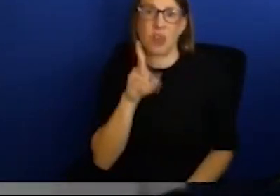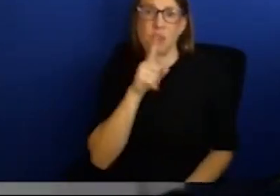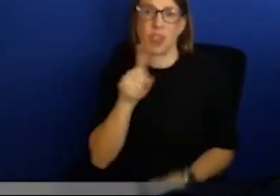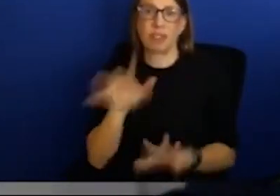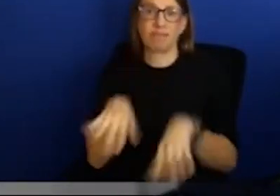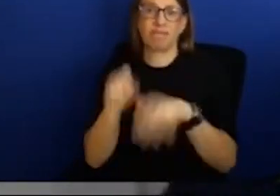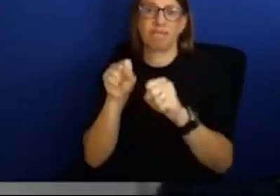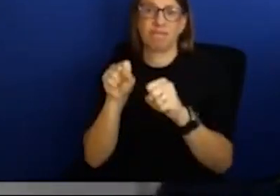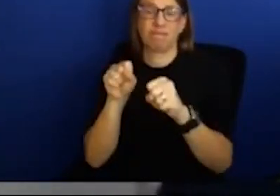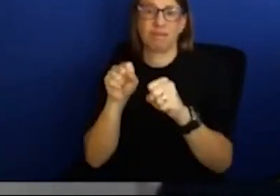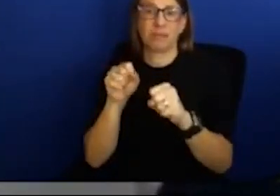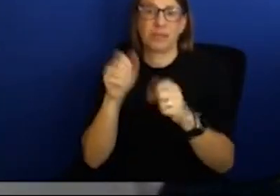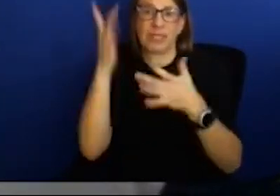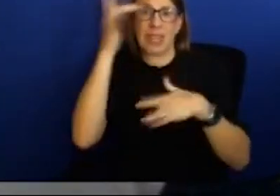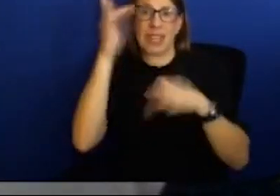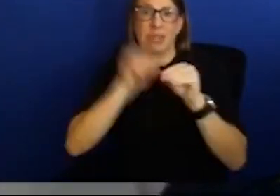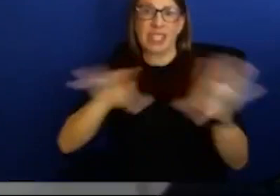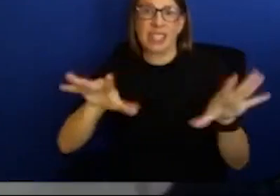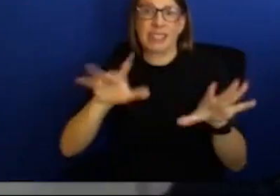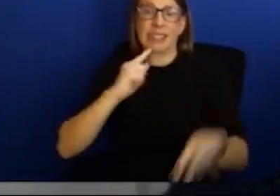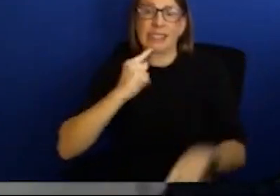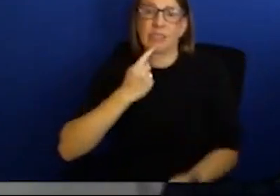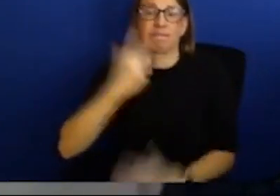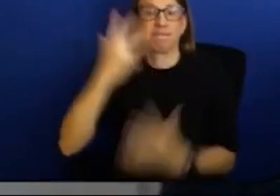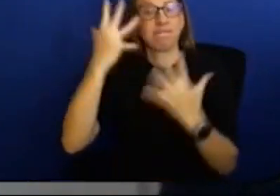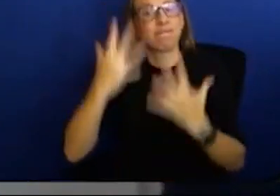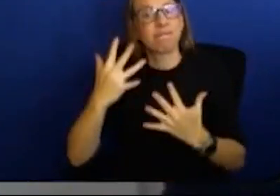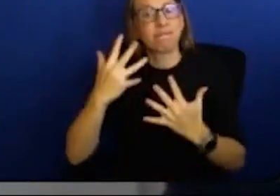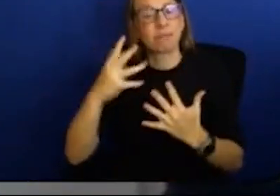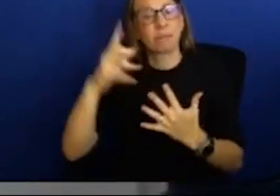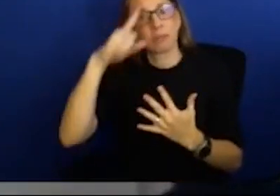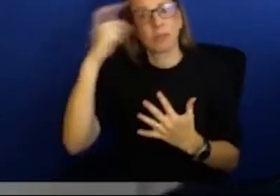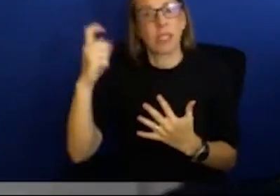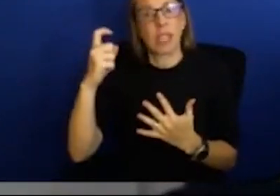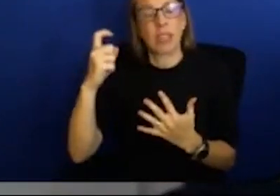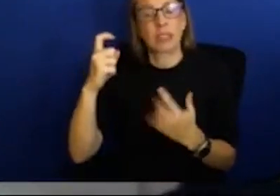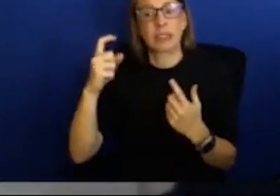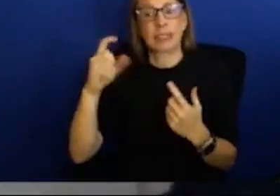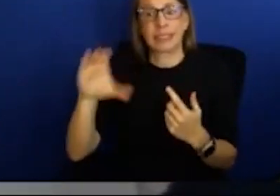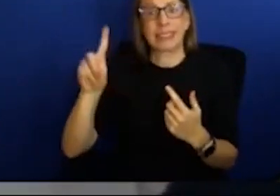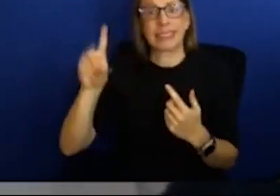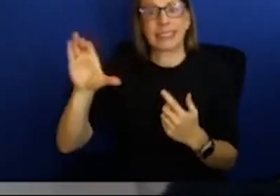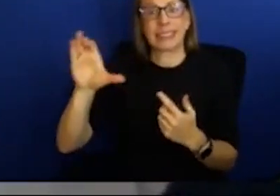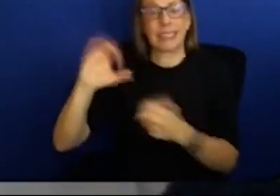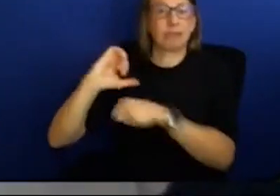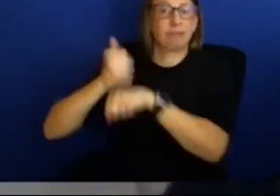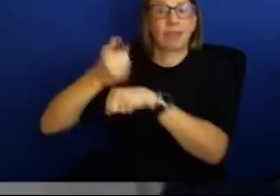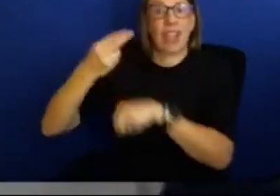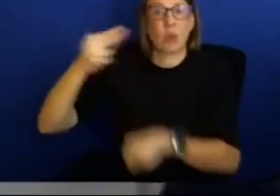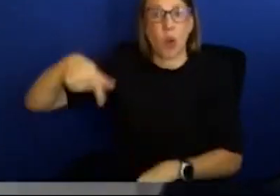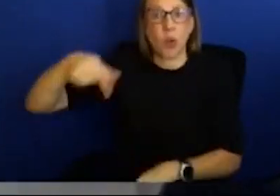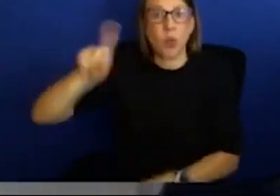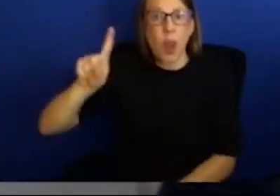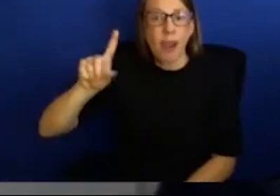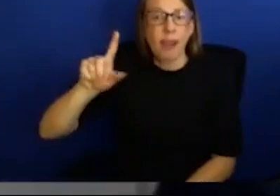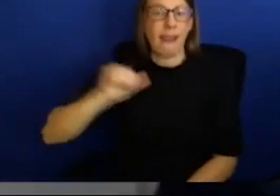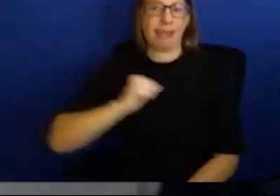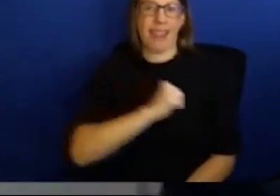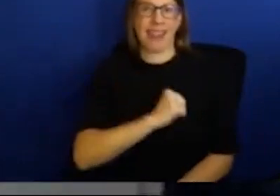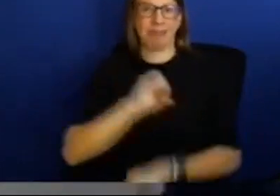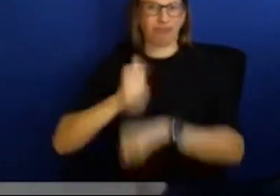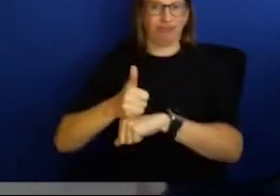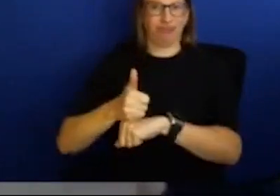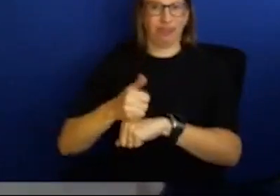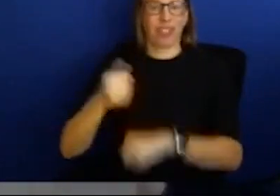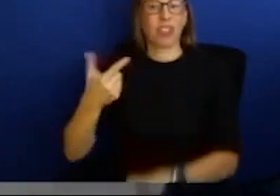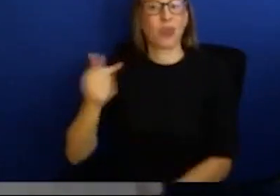pandemic seriously, which is really unfortunate because the CDC headquarters is in Atlanta. But what we're seeing here is that, the state